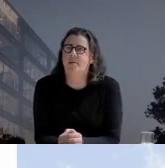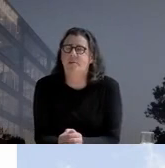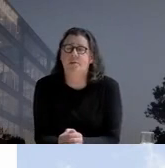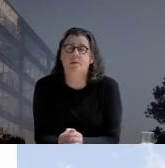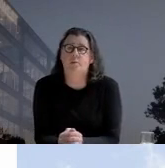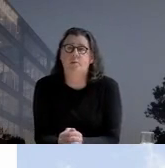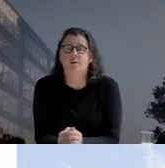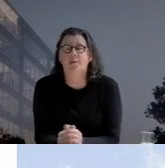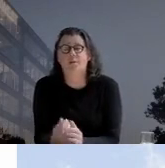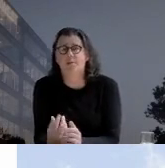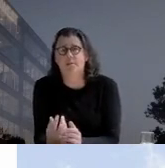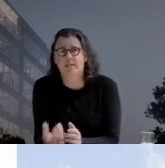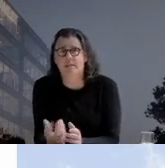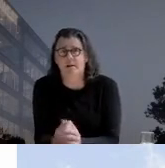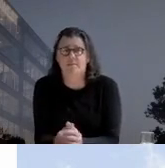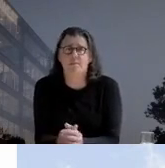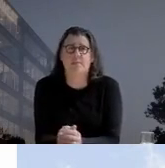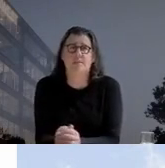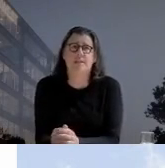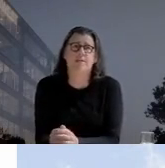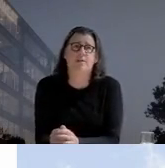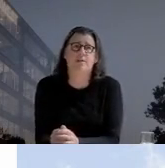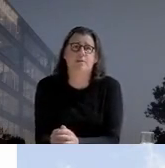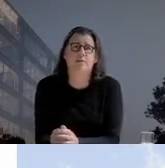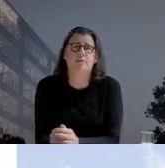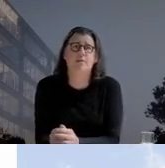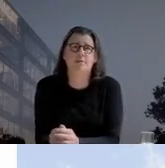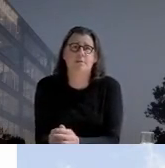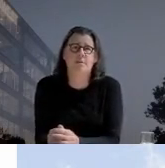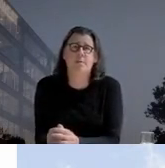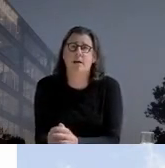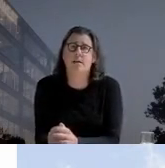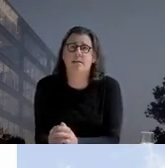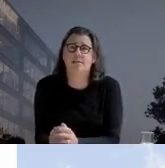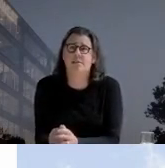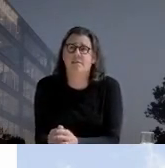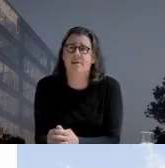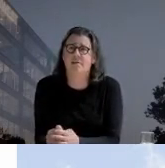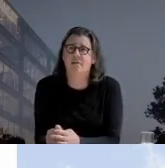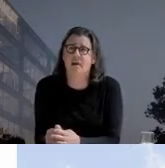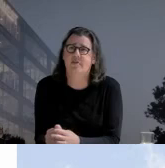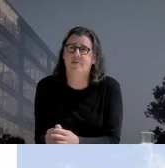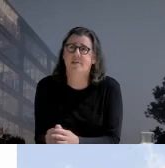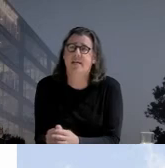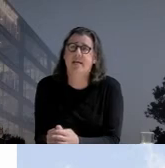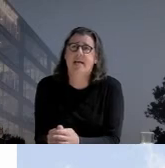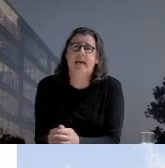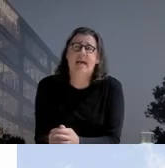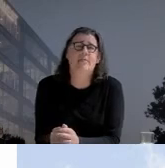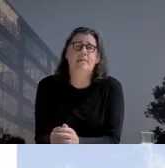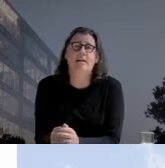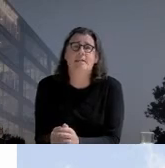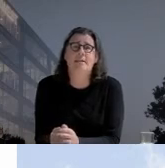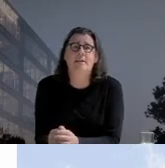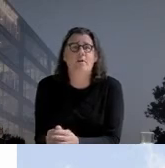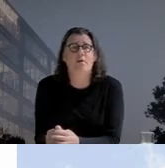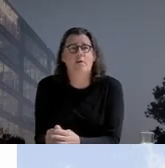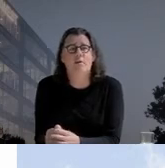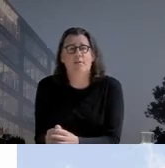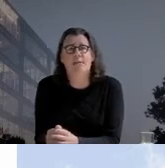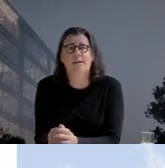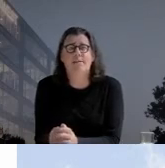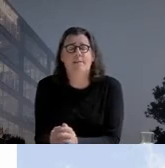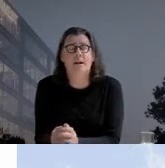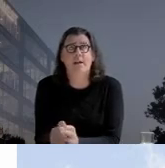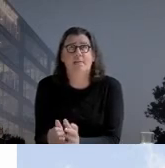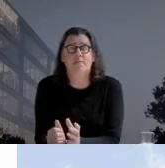things that go into window wall ratios. This is an office building, so we'll talk to some of the marketing considerations for office. Any of our leasing